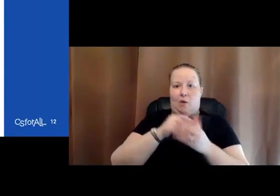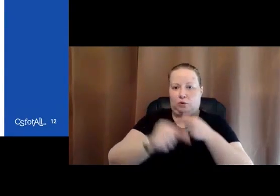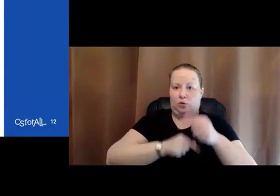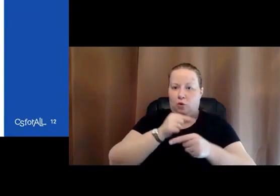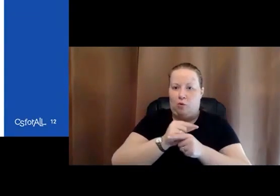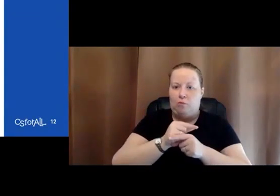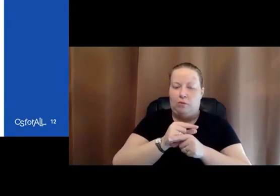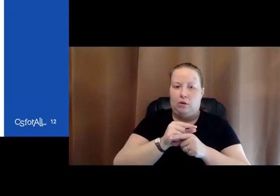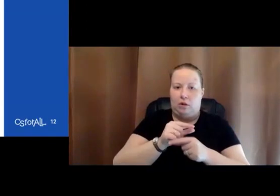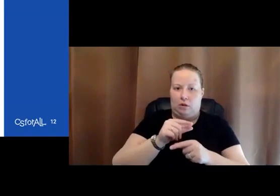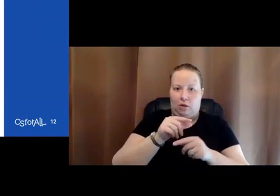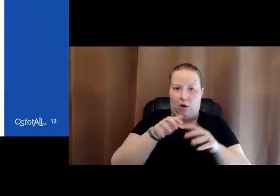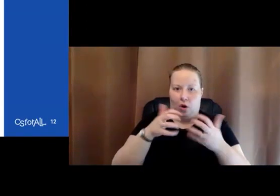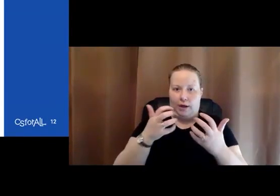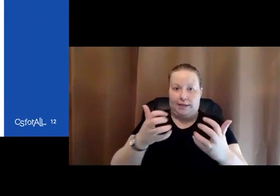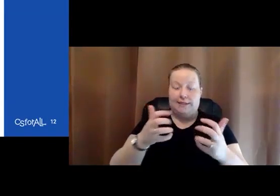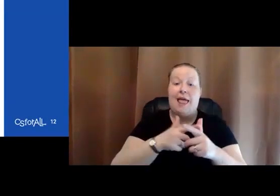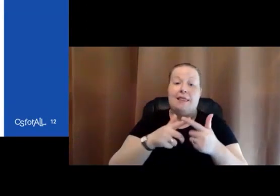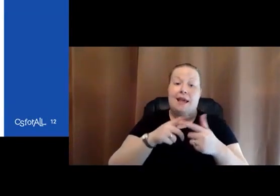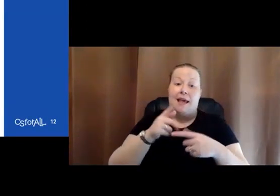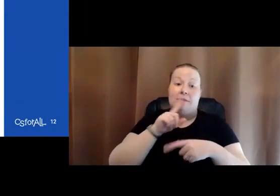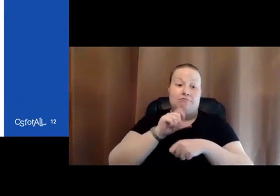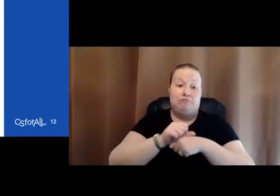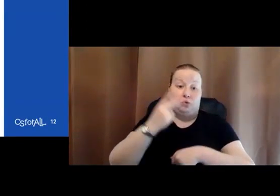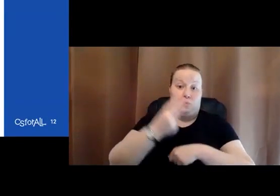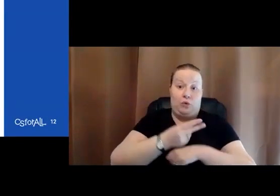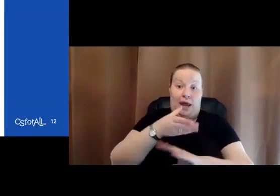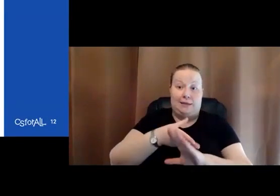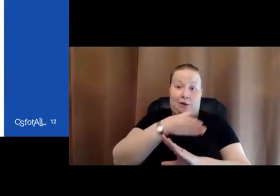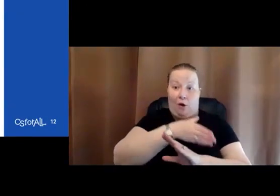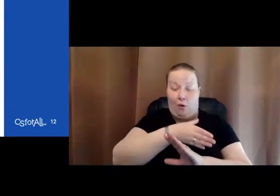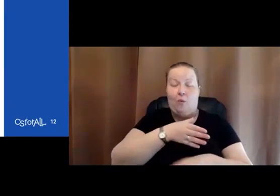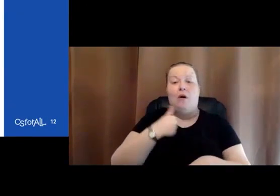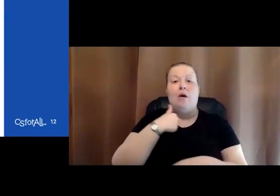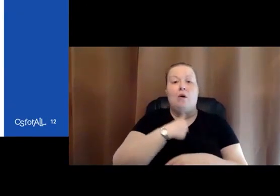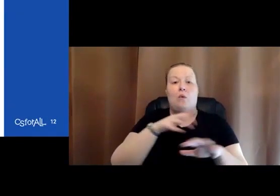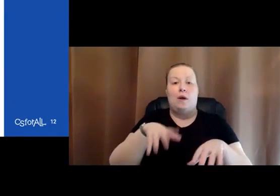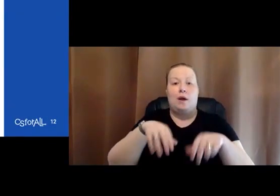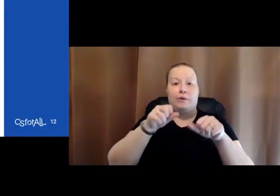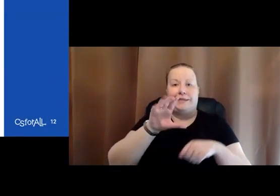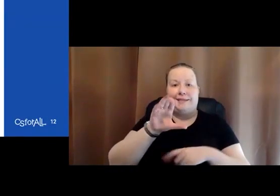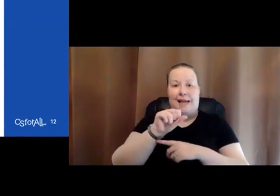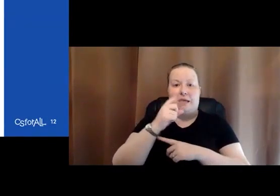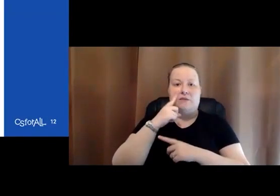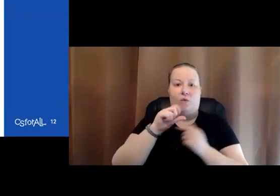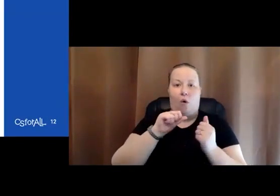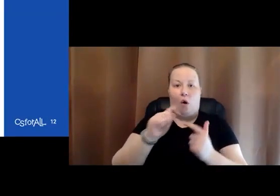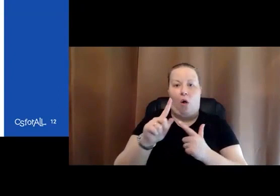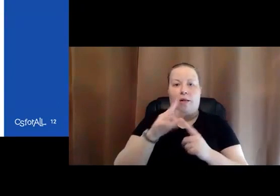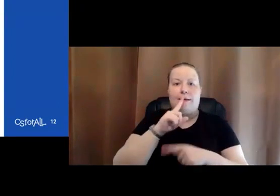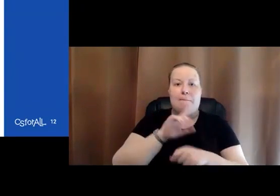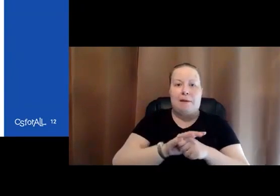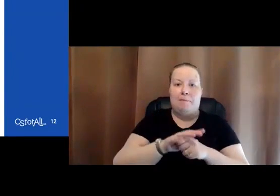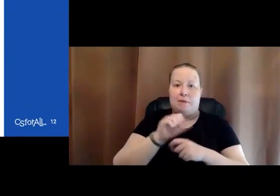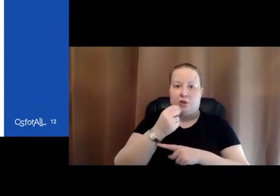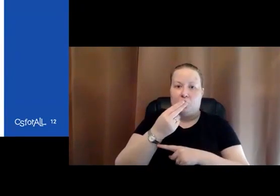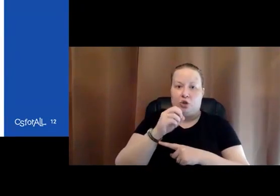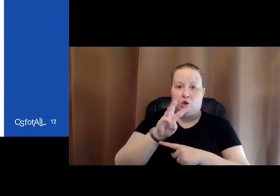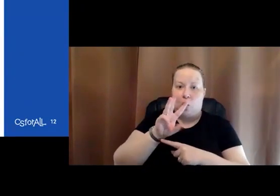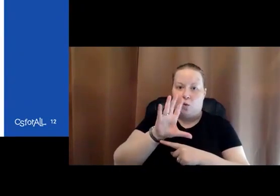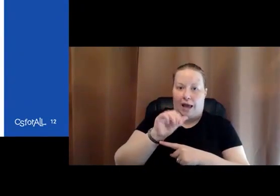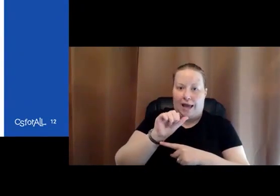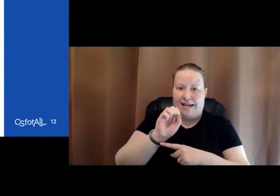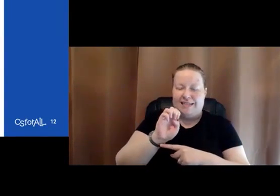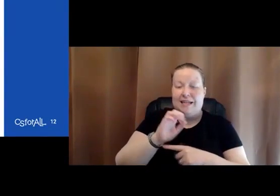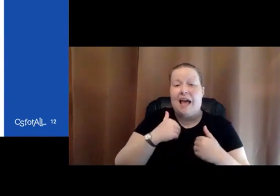then literally day before yesterday, we hosted the CS for All Commitment Showcase. We had about 8,000